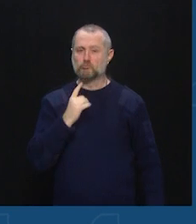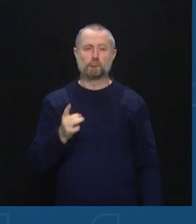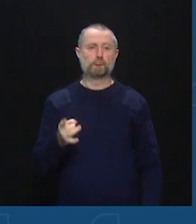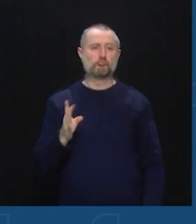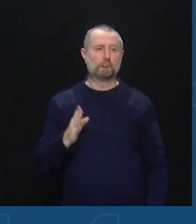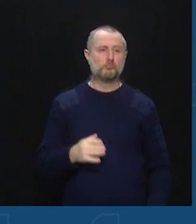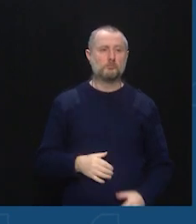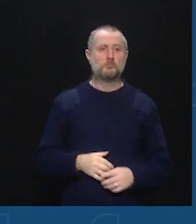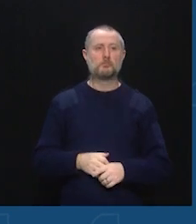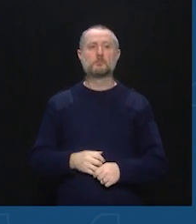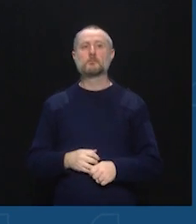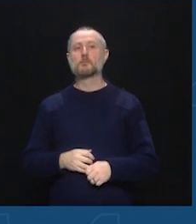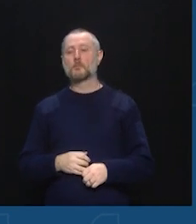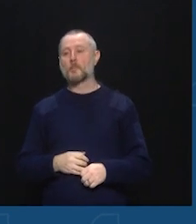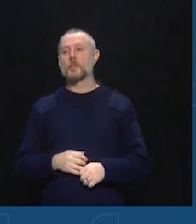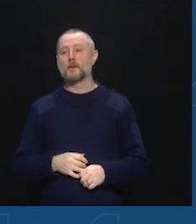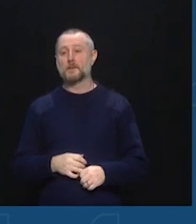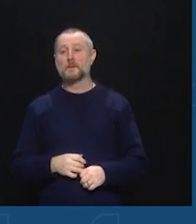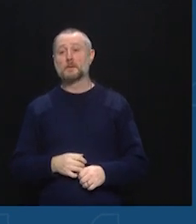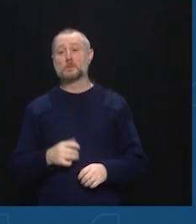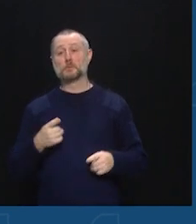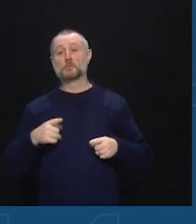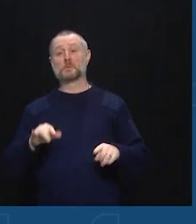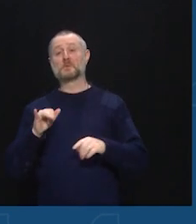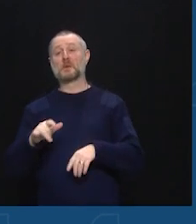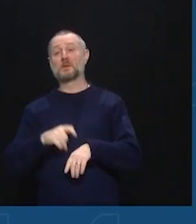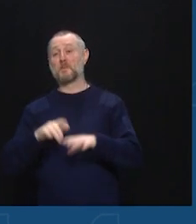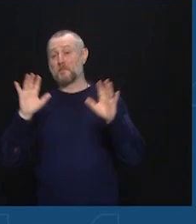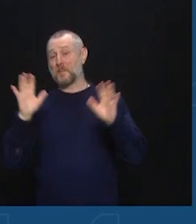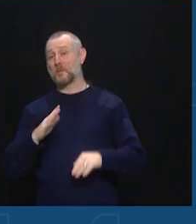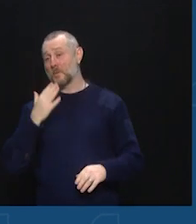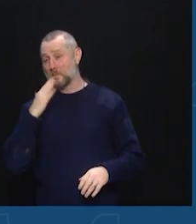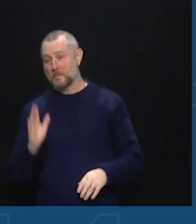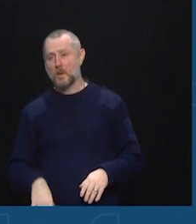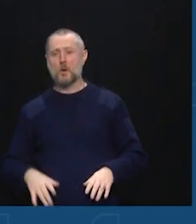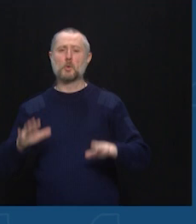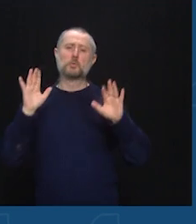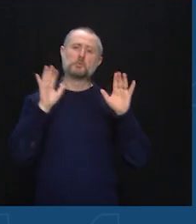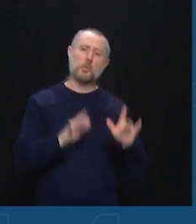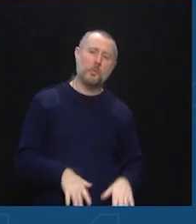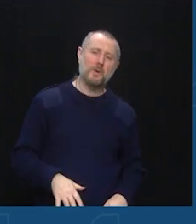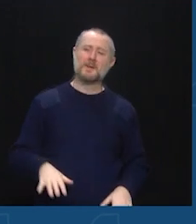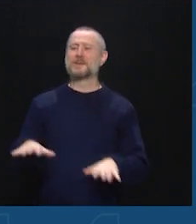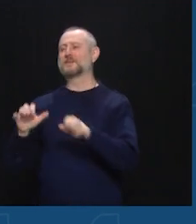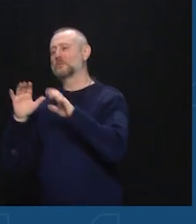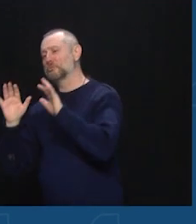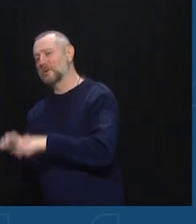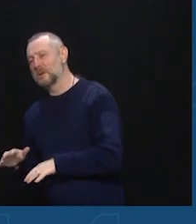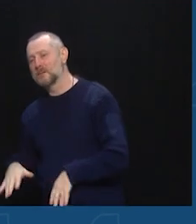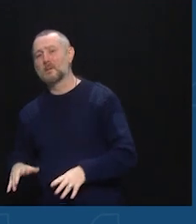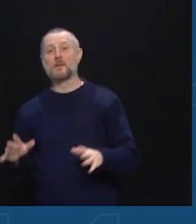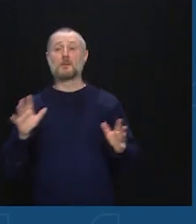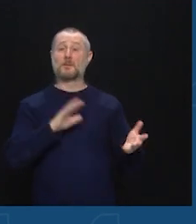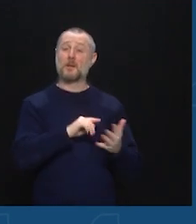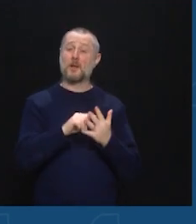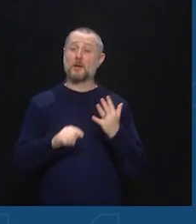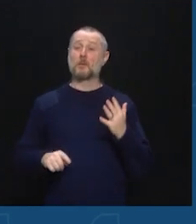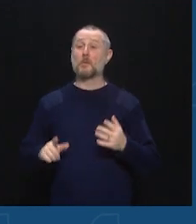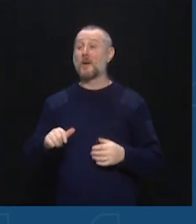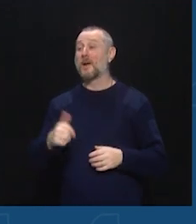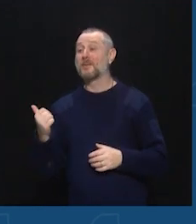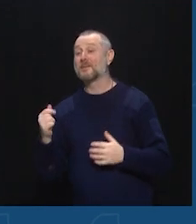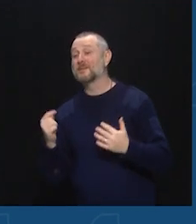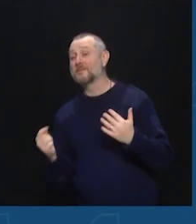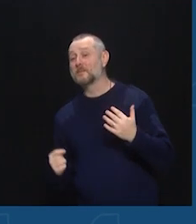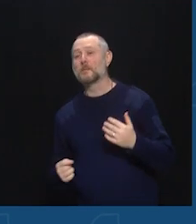that as we're managing this event, while the snow and the freezing rain are falling, there's something else that is falling, and